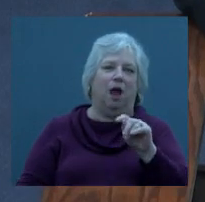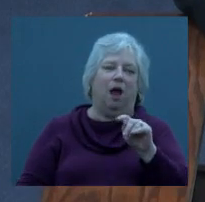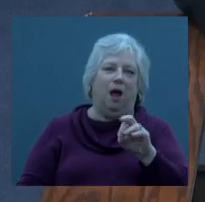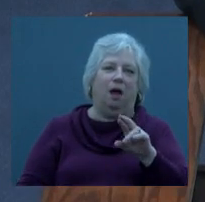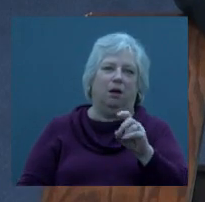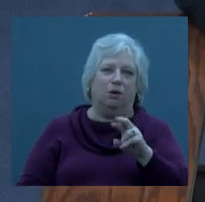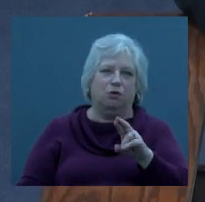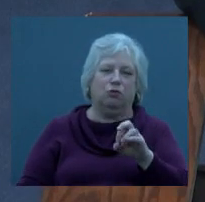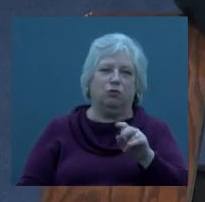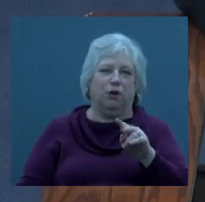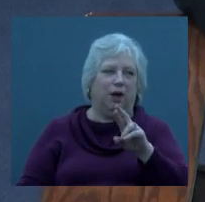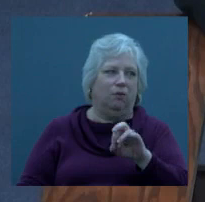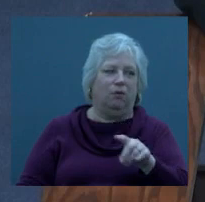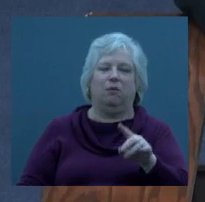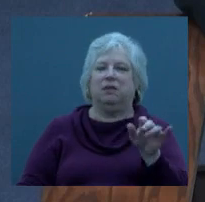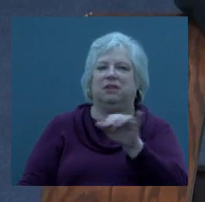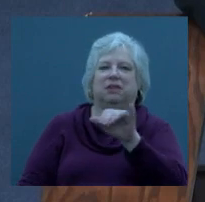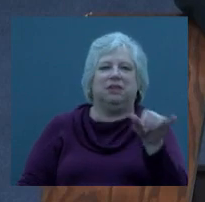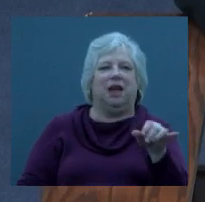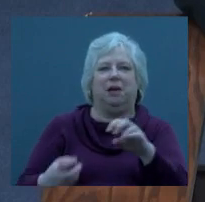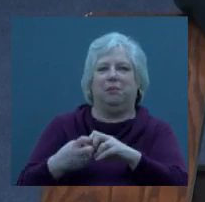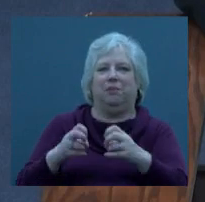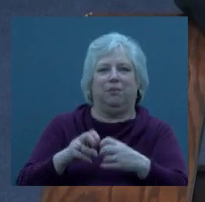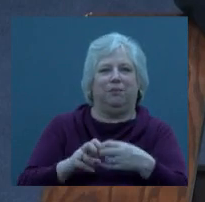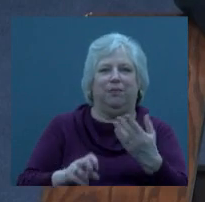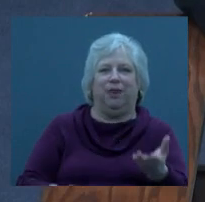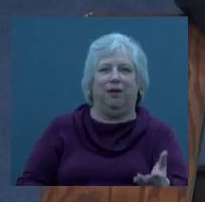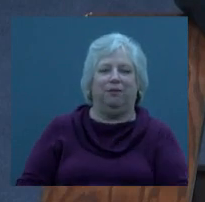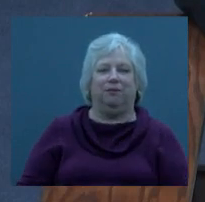Road. It's the same thing over there.